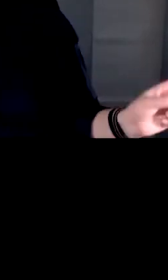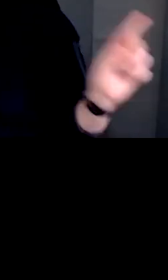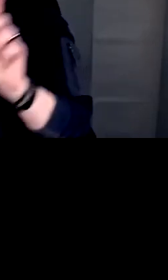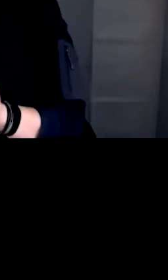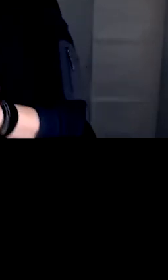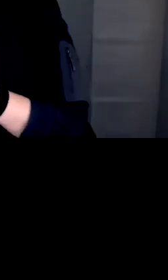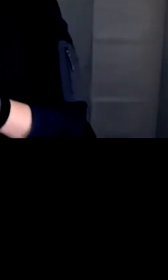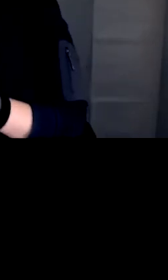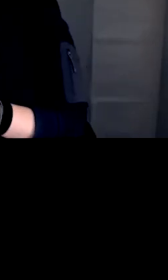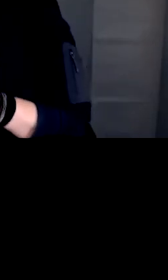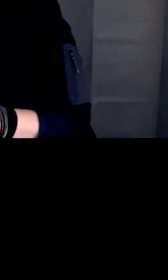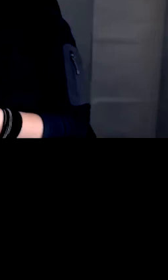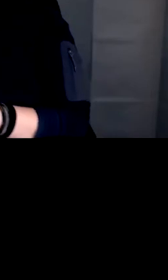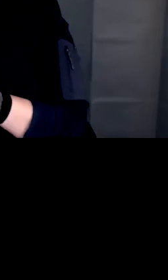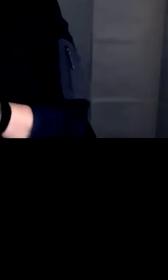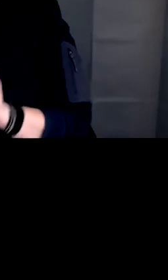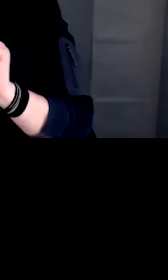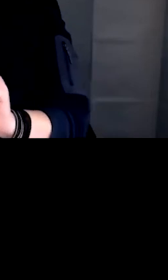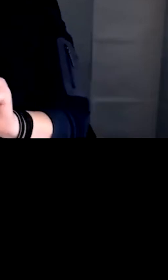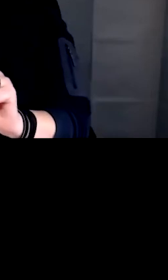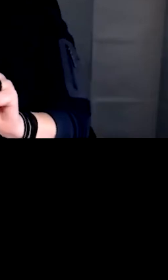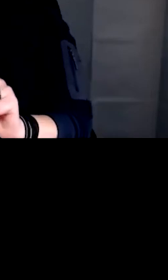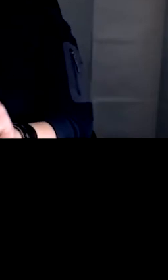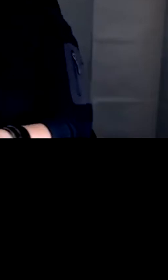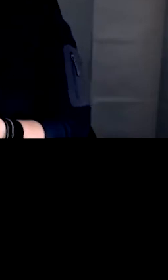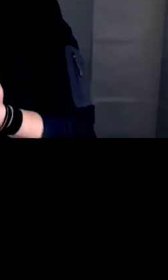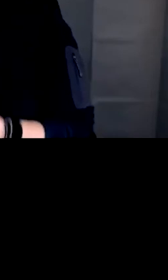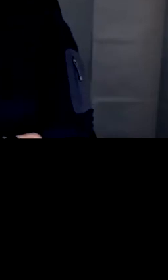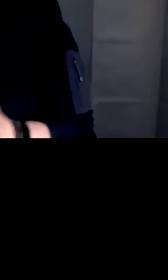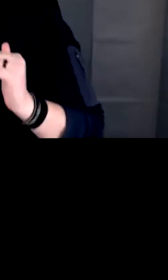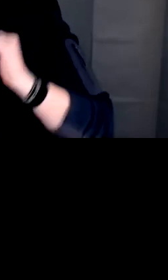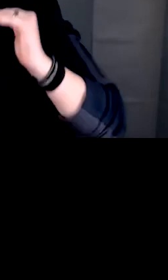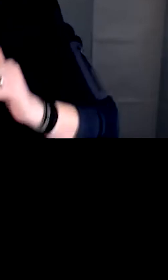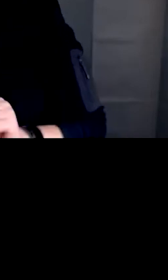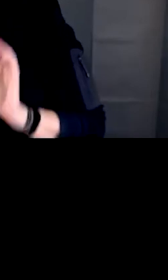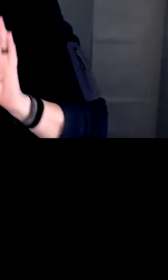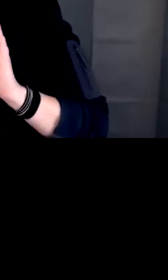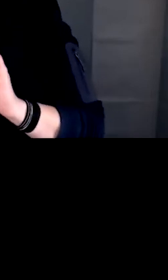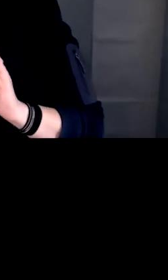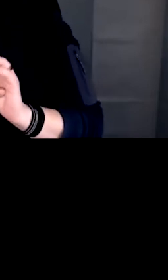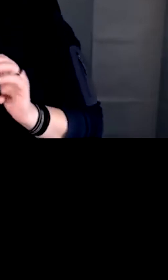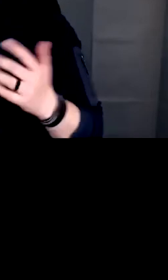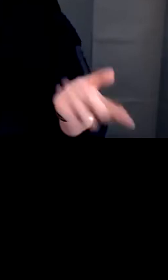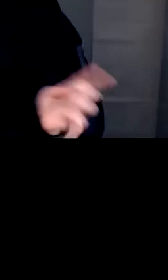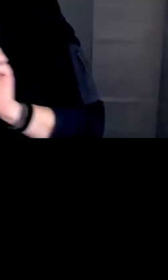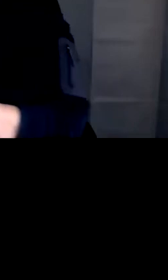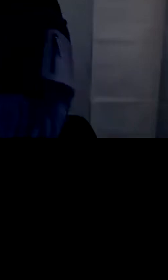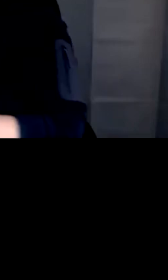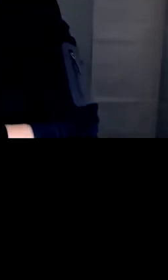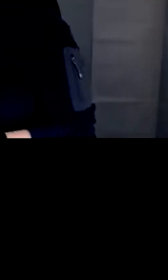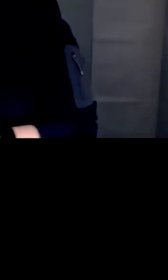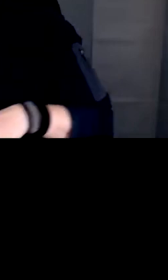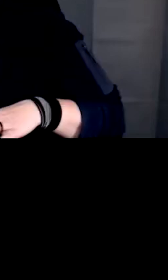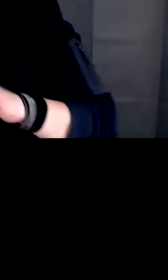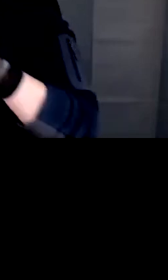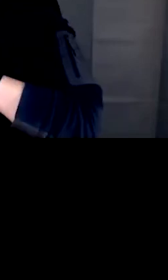project to work on, and in a context where they're on equal footing. So this would be things like picking up litter, maybe two colleagues working on the